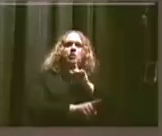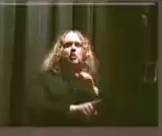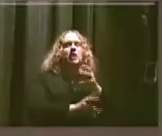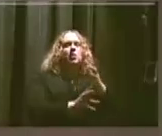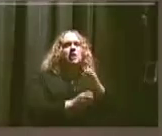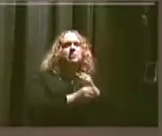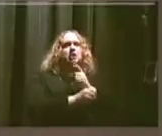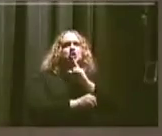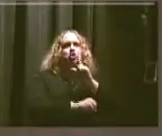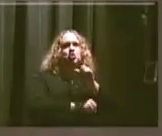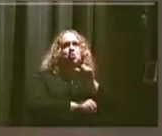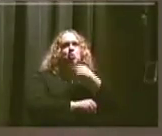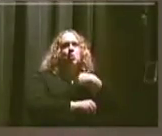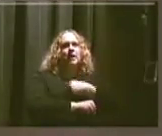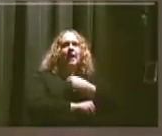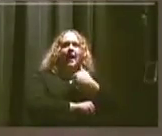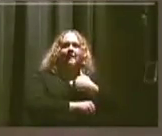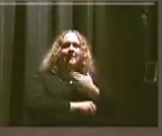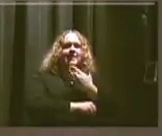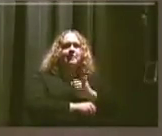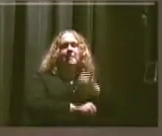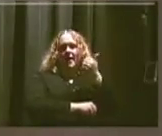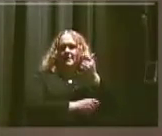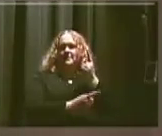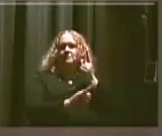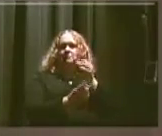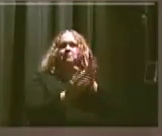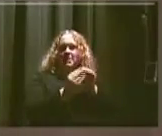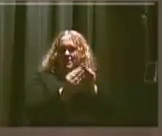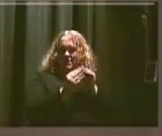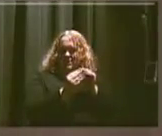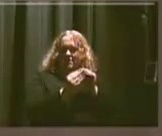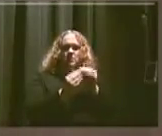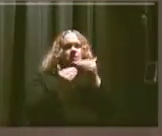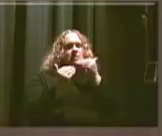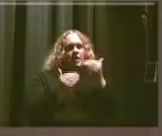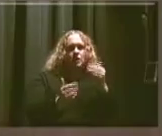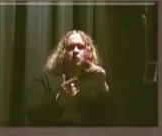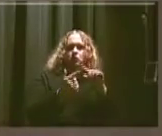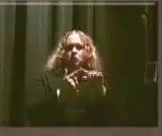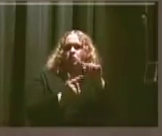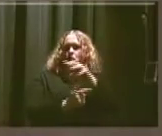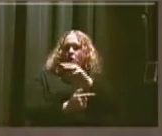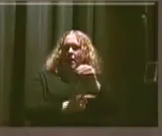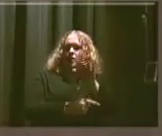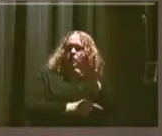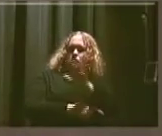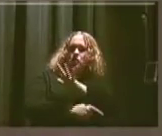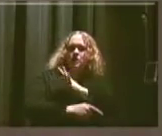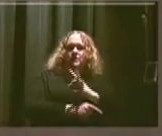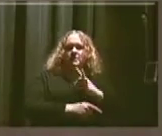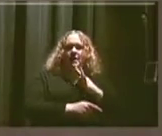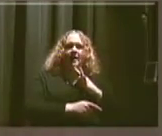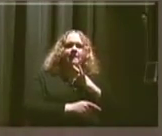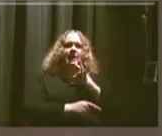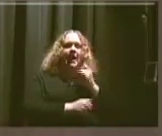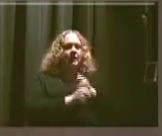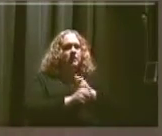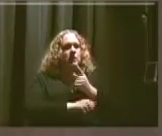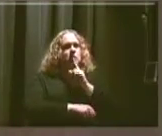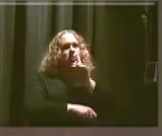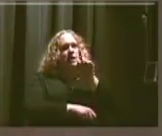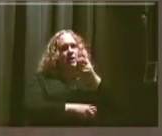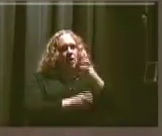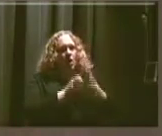for everybody. So thank you to you and your staff and everyone that has worked very hard to welcome us to Central High School. Dr.